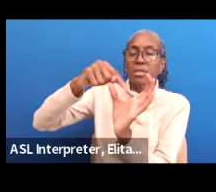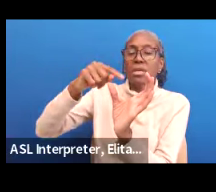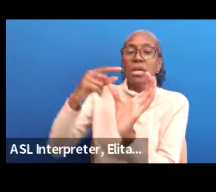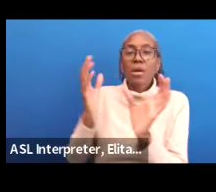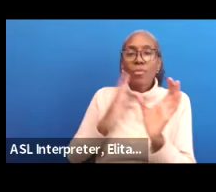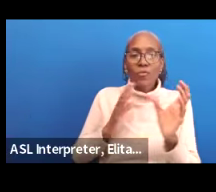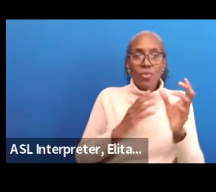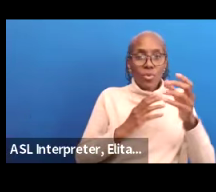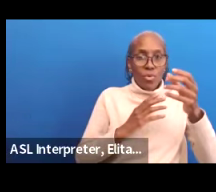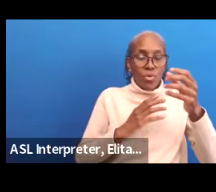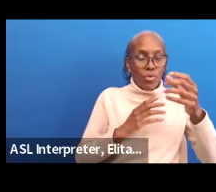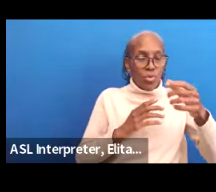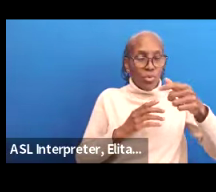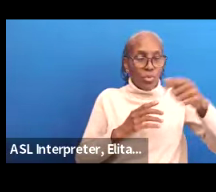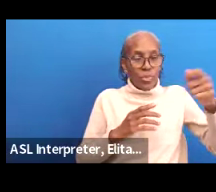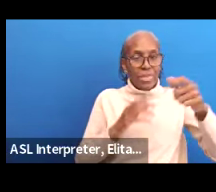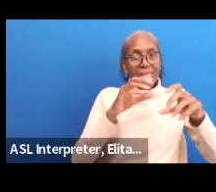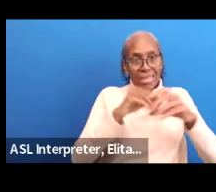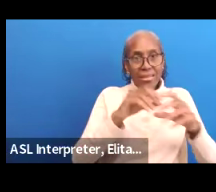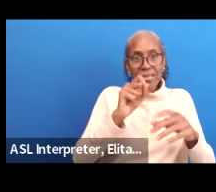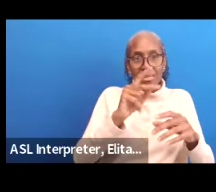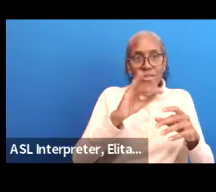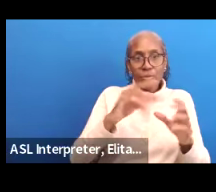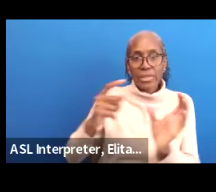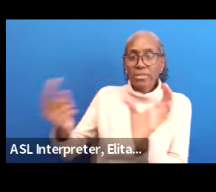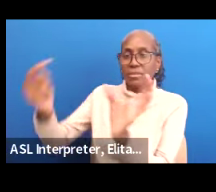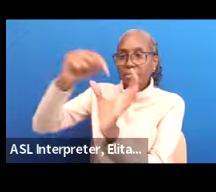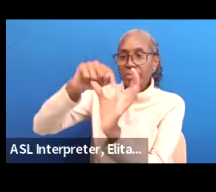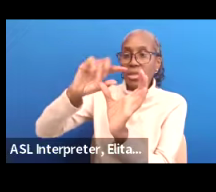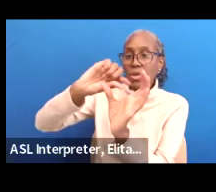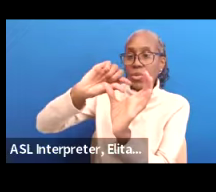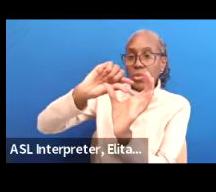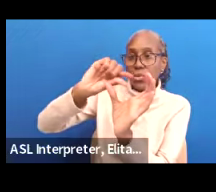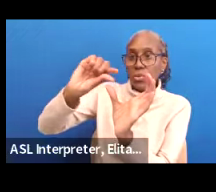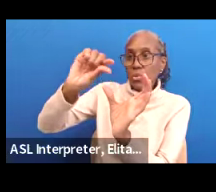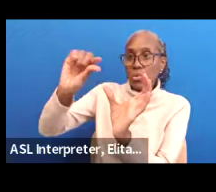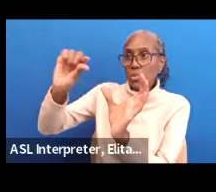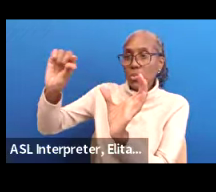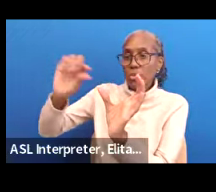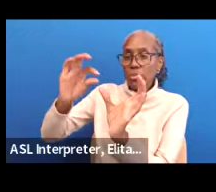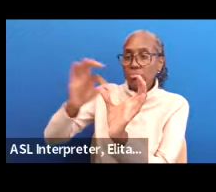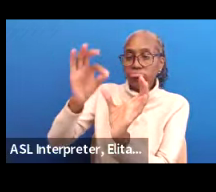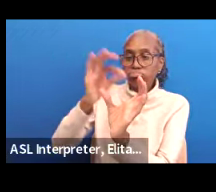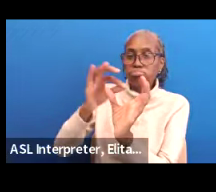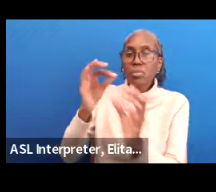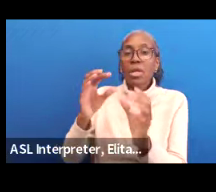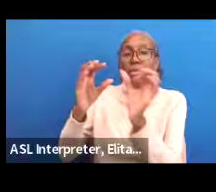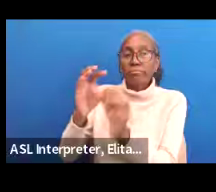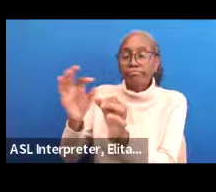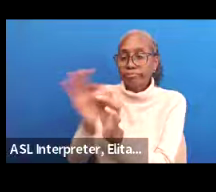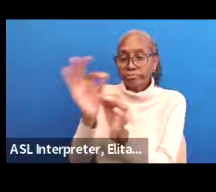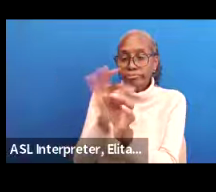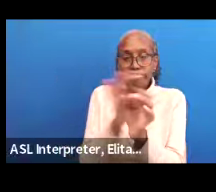holding the was within the syrinx, and then it's sealed up again,